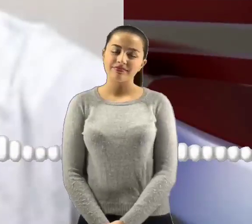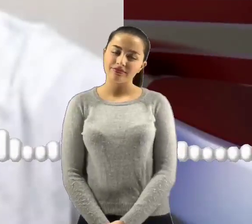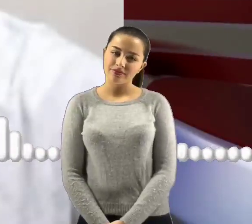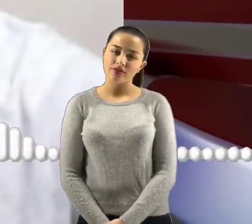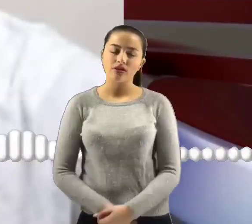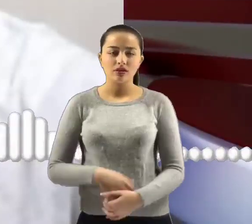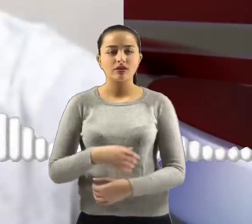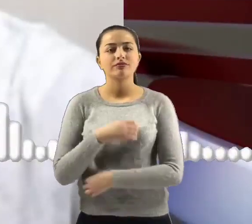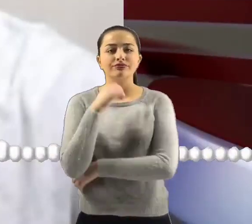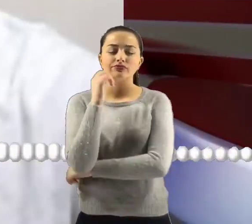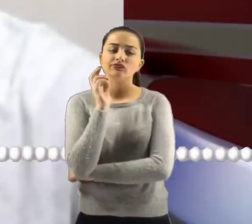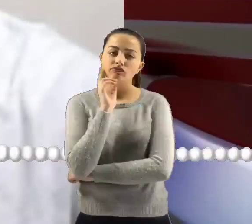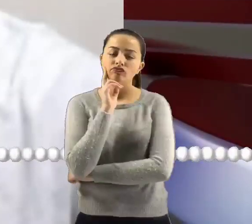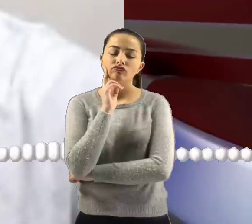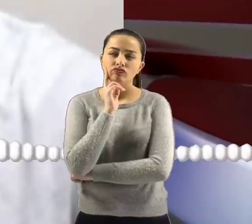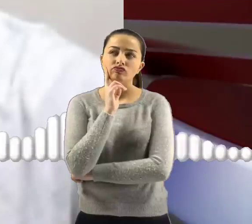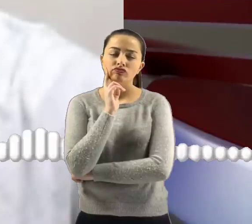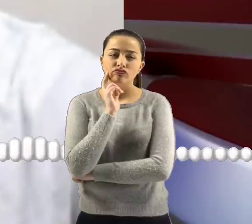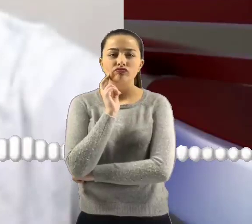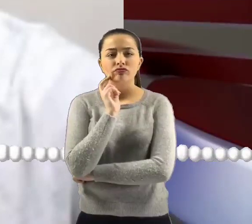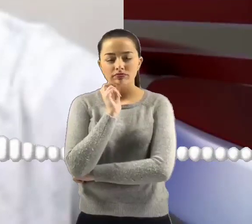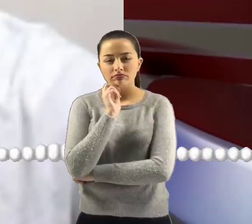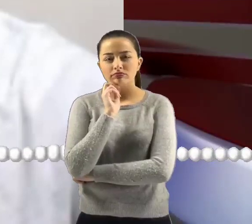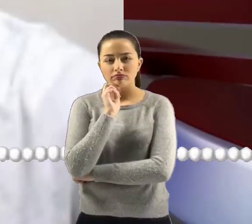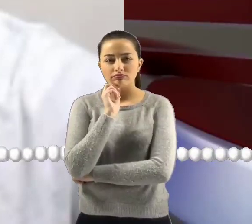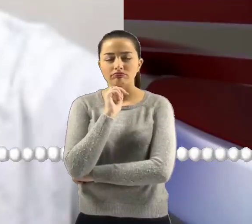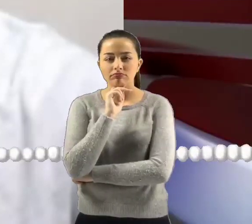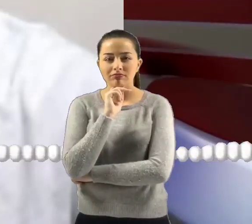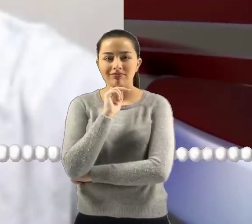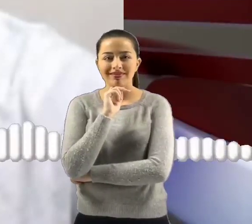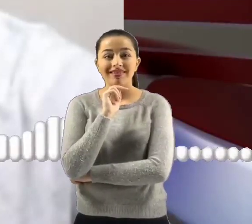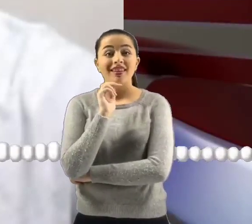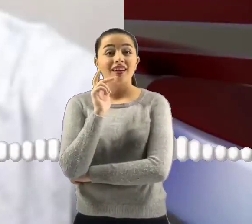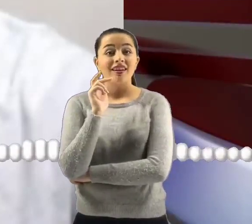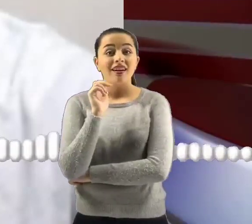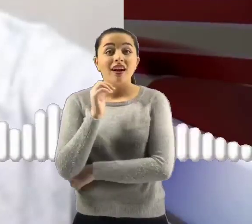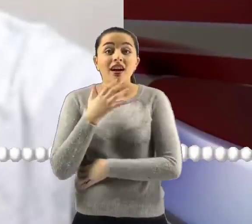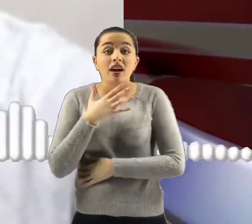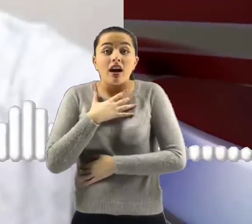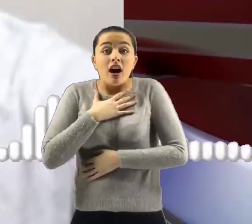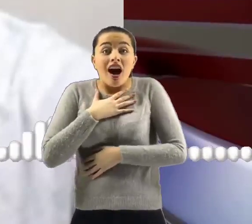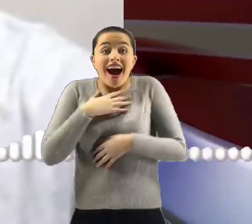election, ife nhọpụta. Na anyị nwa mebisiri ife na anyị kpochiri aka Biafra azụ.